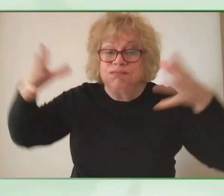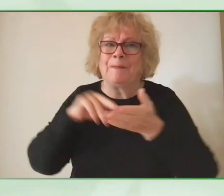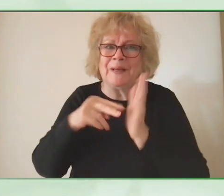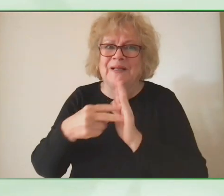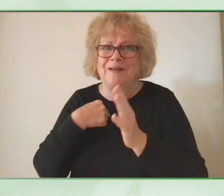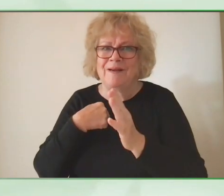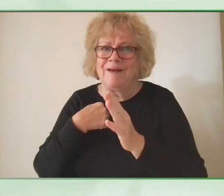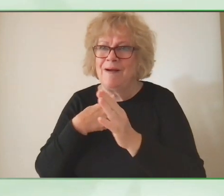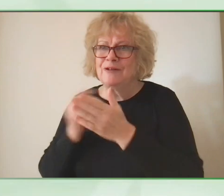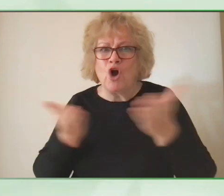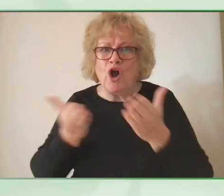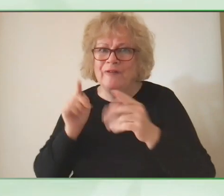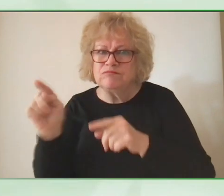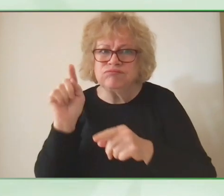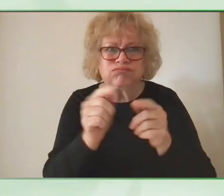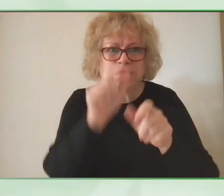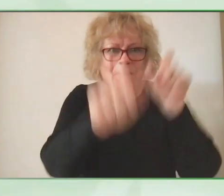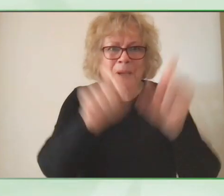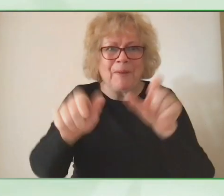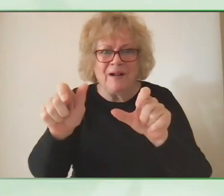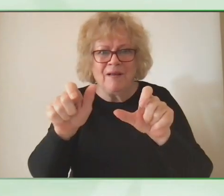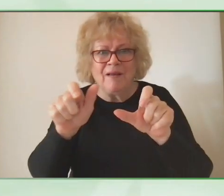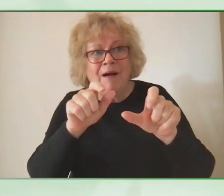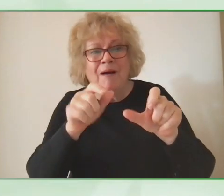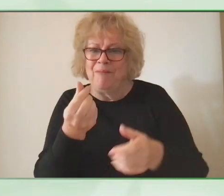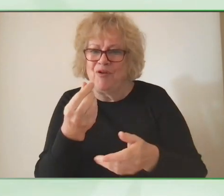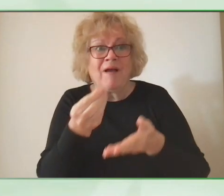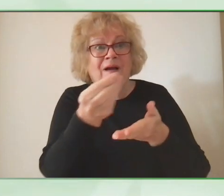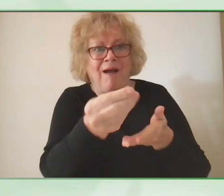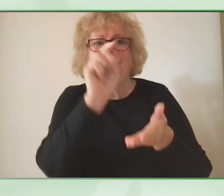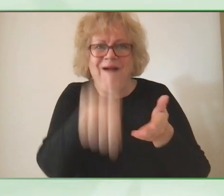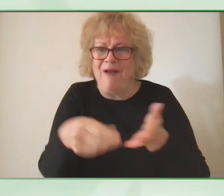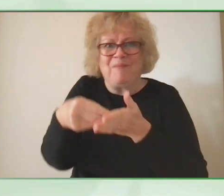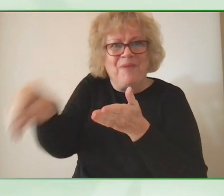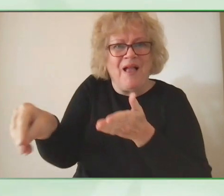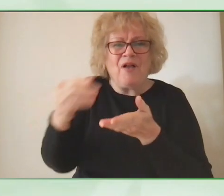our space. And that is, if you have a product with an investor